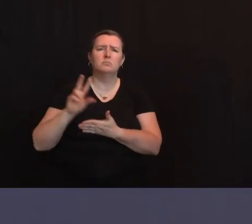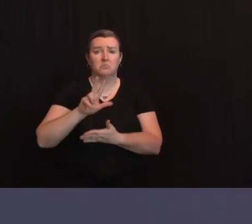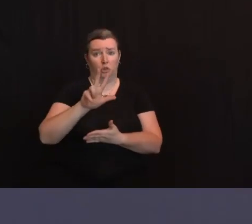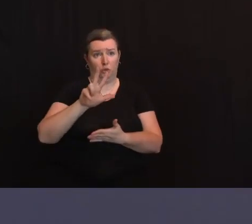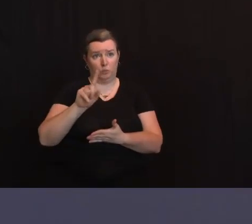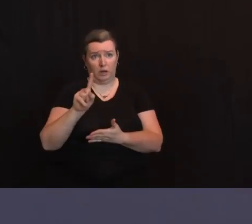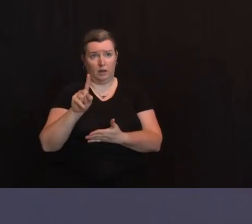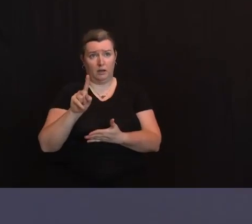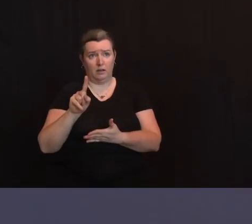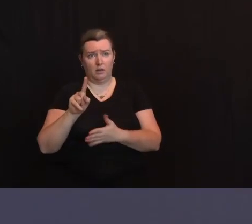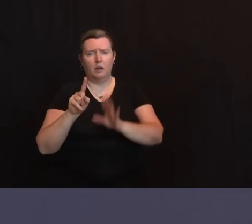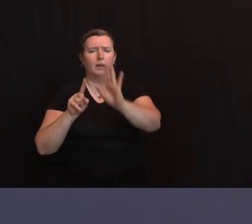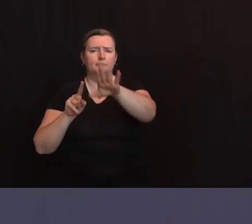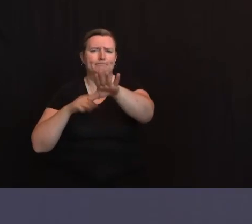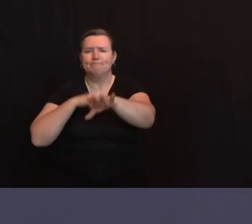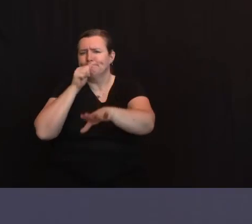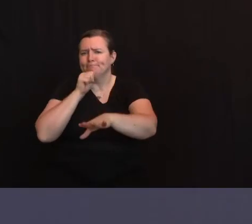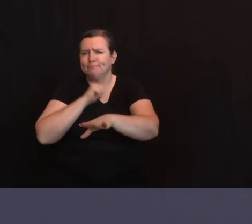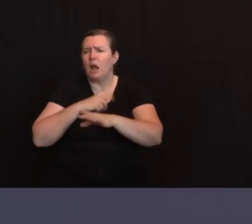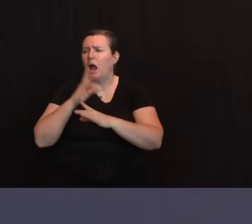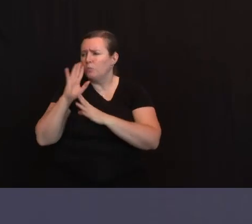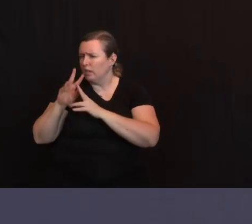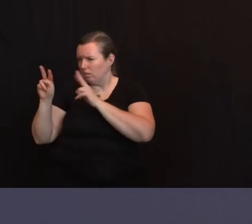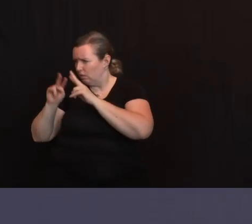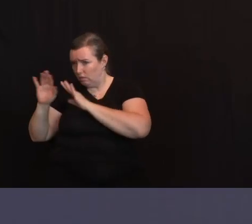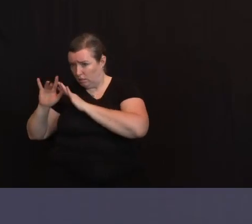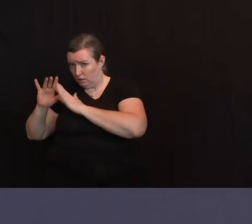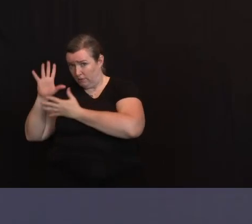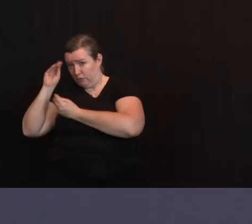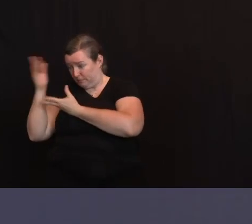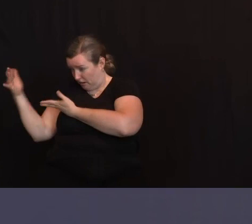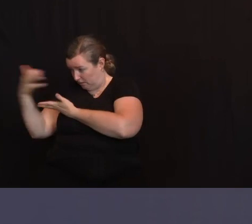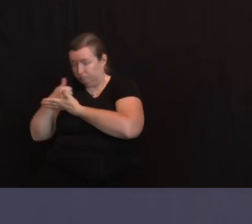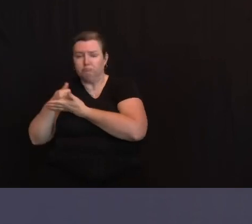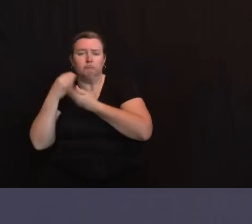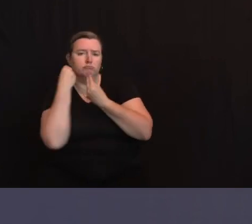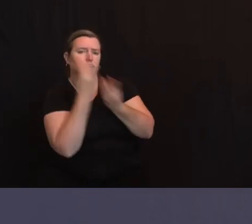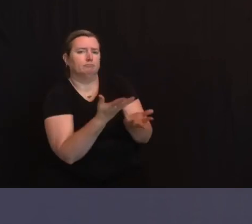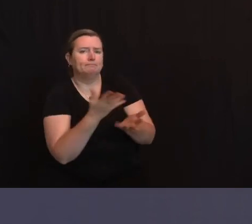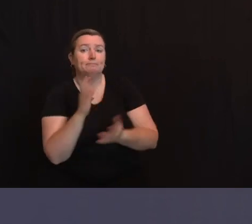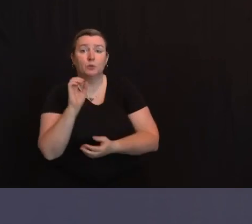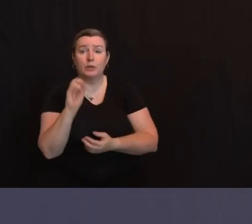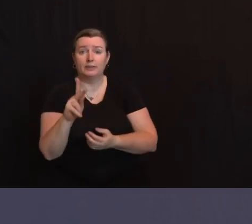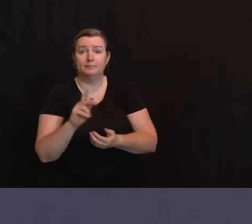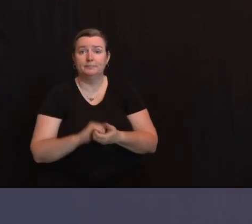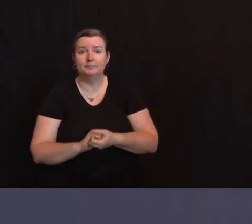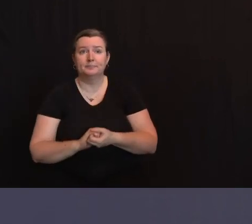okay. Does that work? Thank you. Sir, anything for you? Good afternoon.